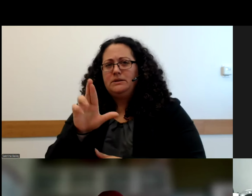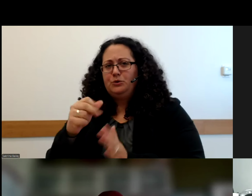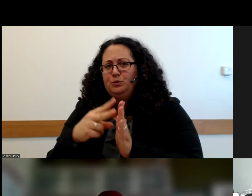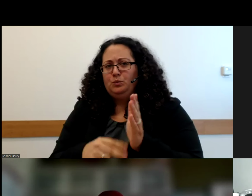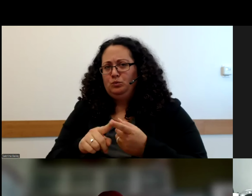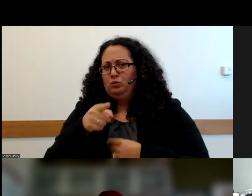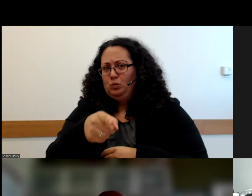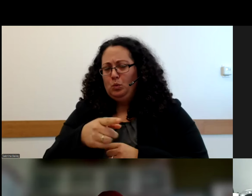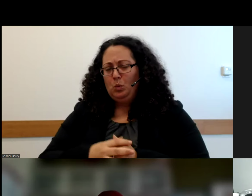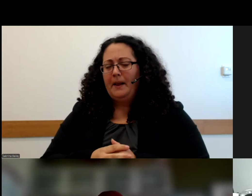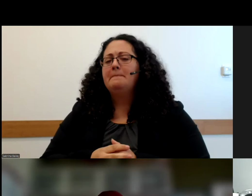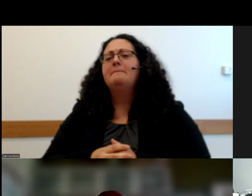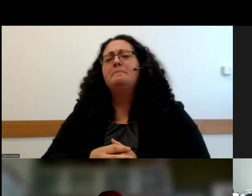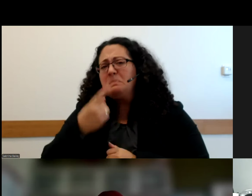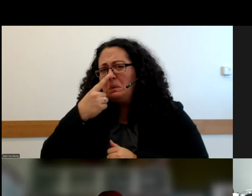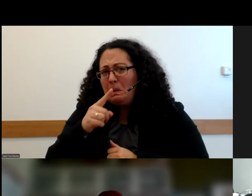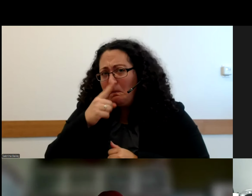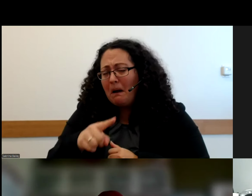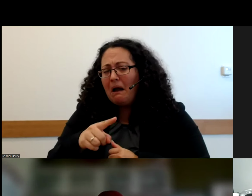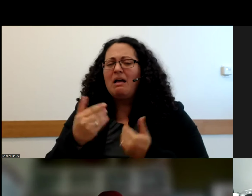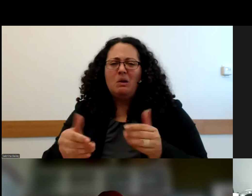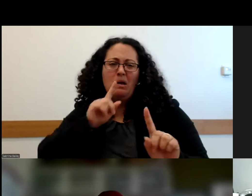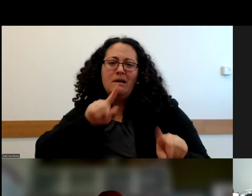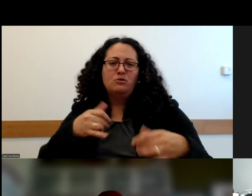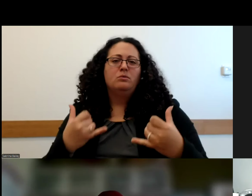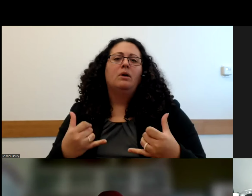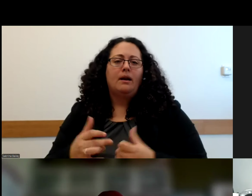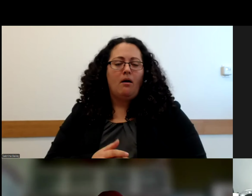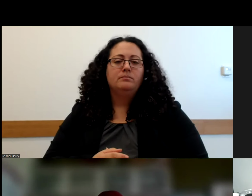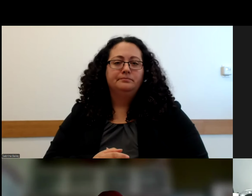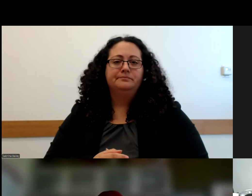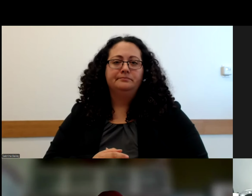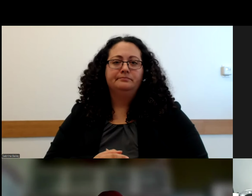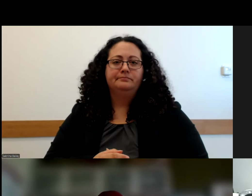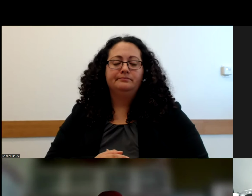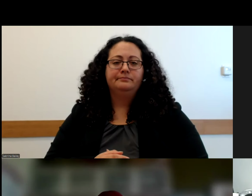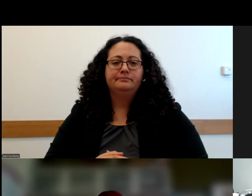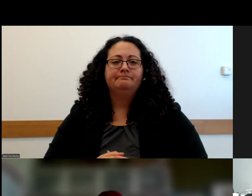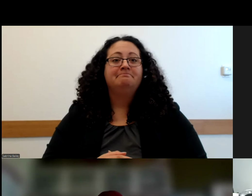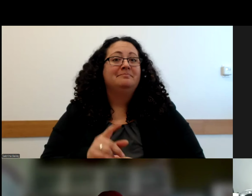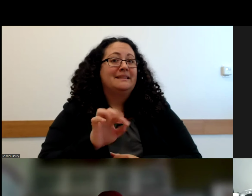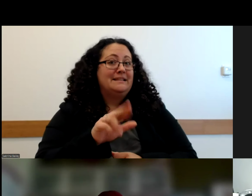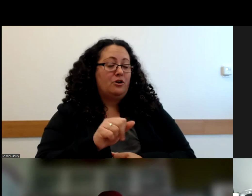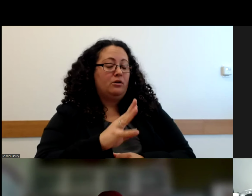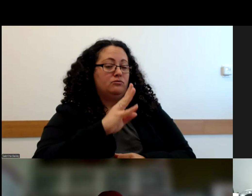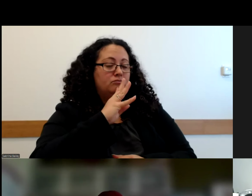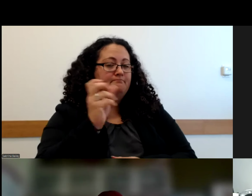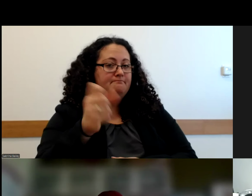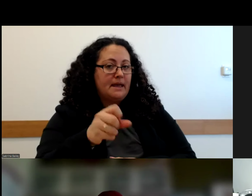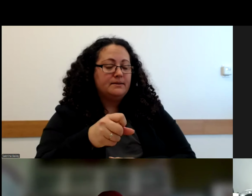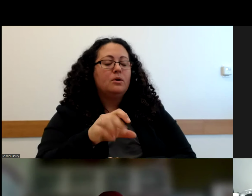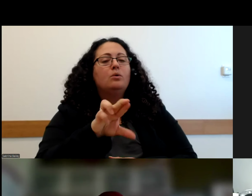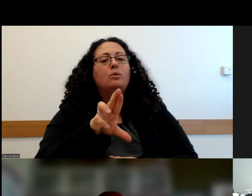you. If you don't mind, and let's go ahead and answer that right now. Yes, Robin, we are finding